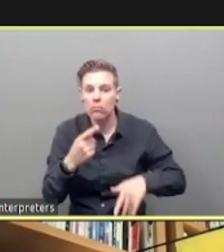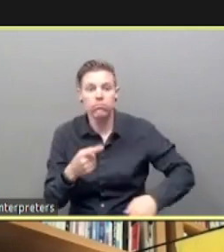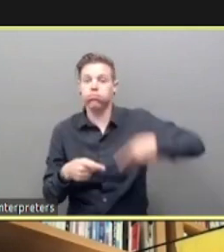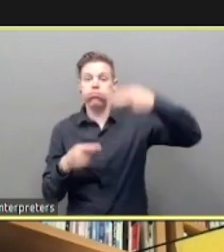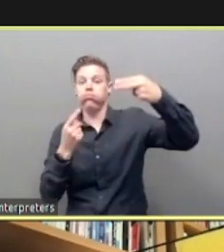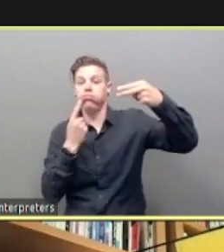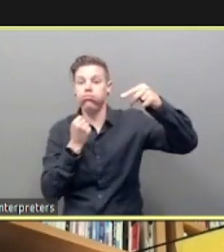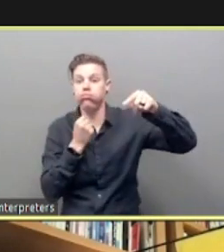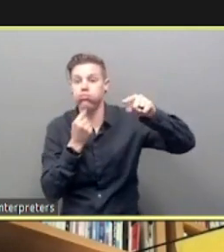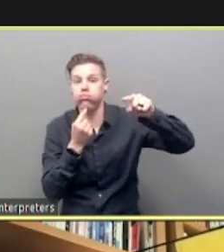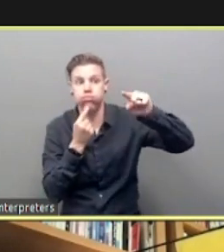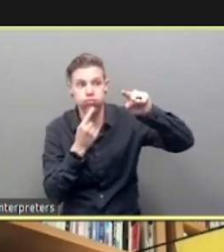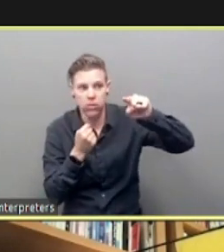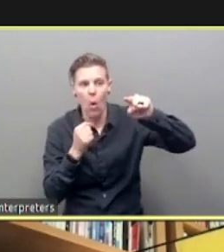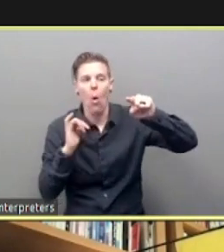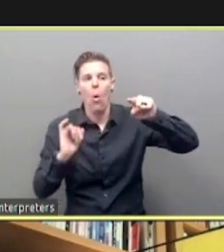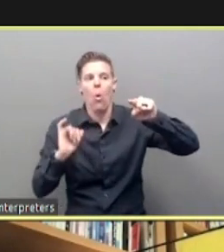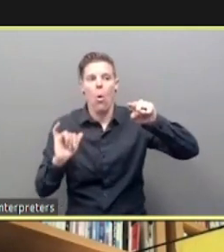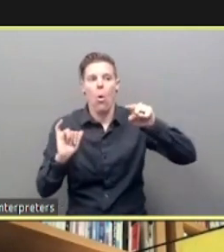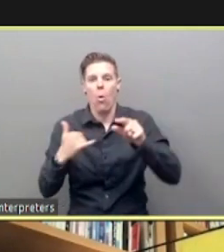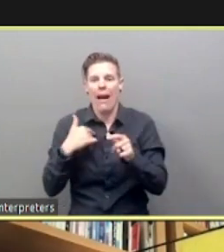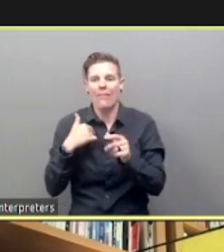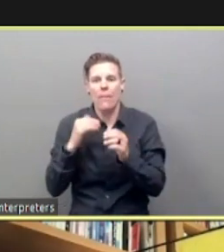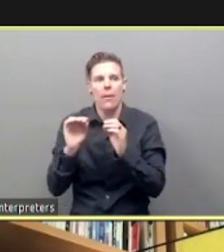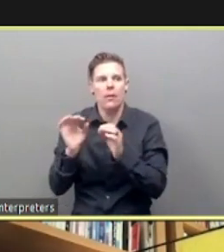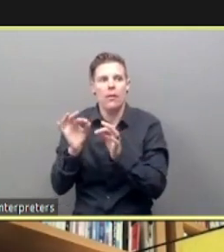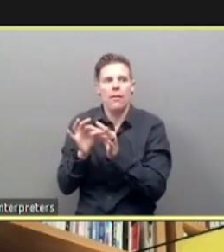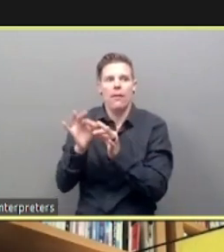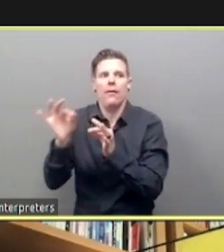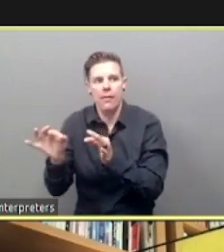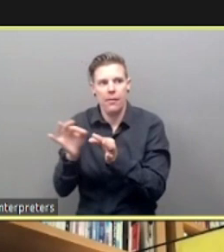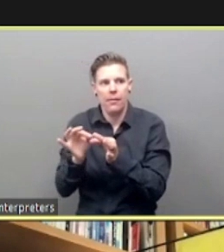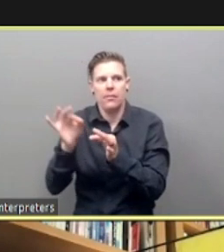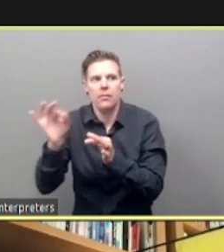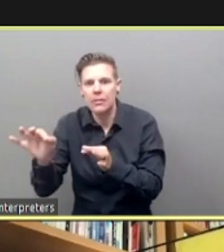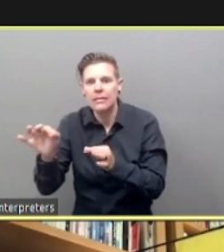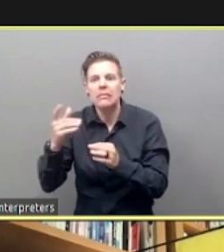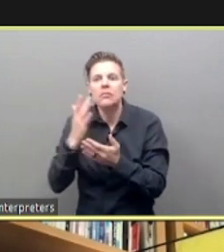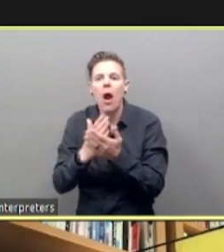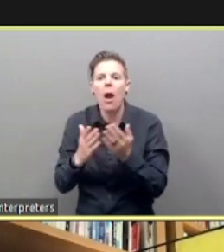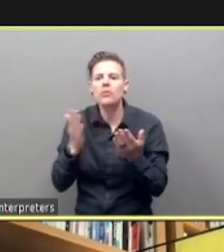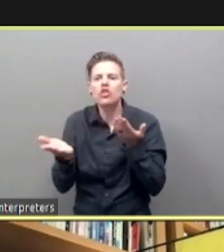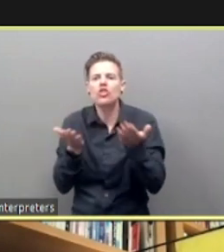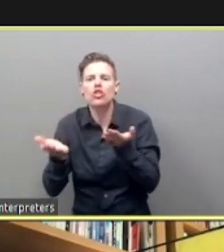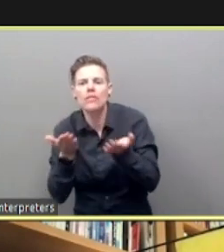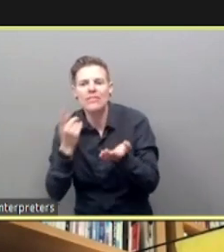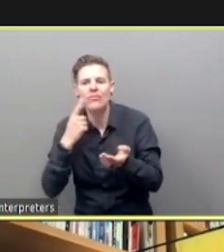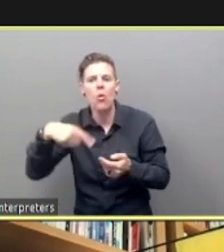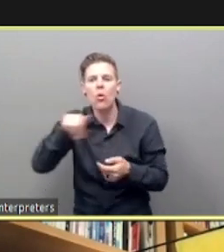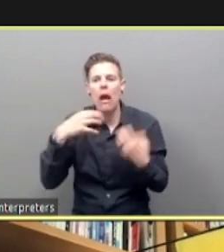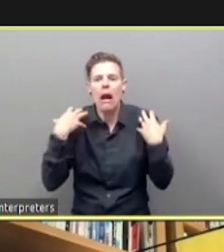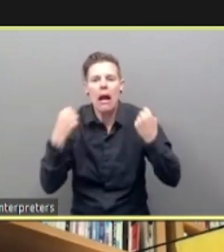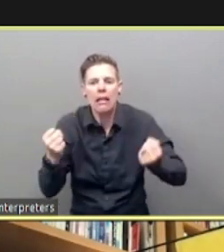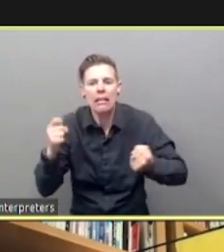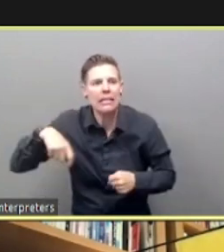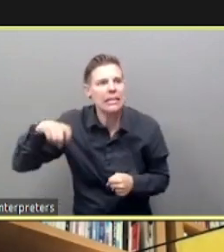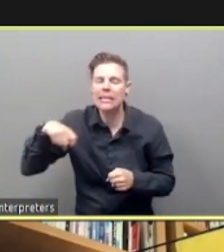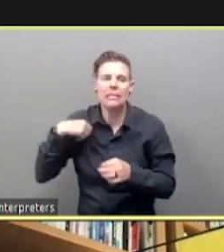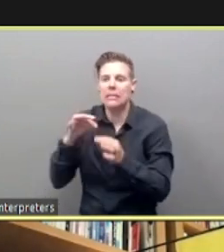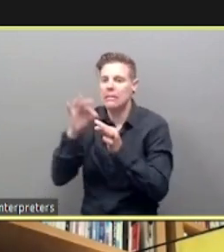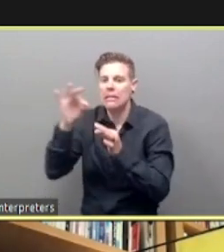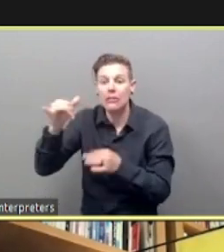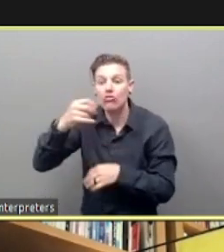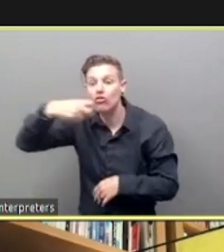to delay care and limiting it only to critical services. We were unable to transfer very many patients because